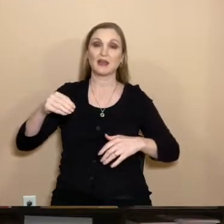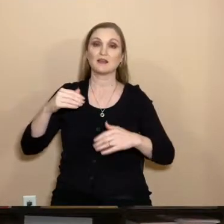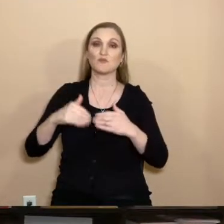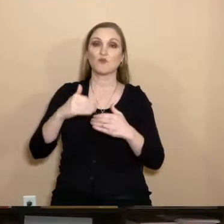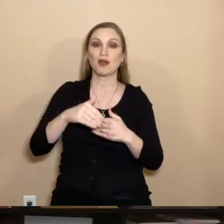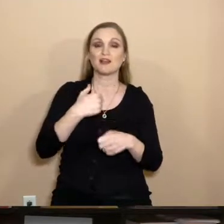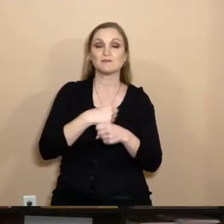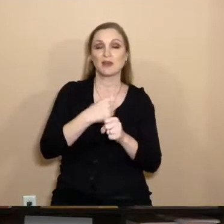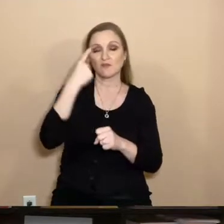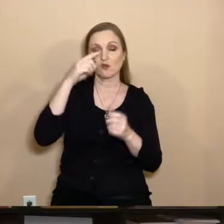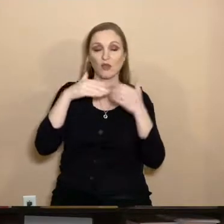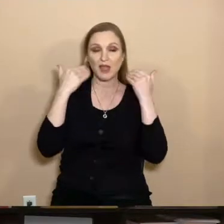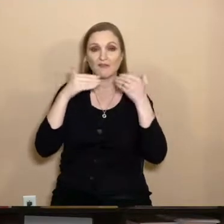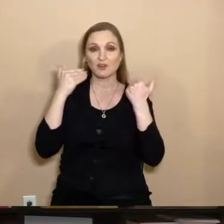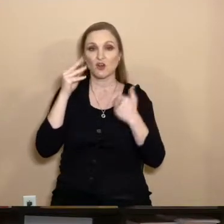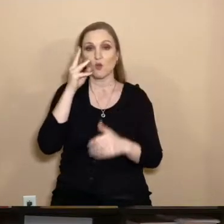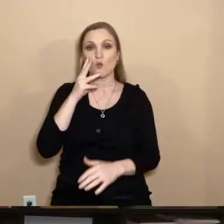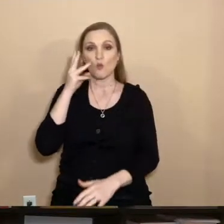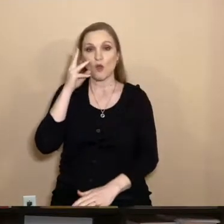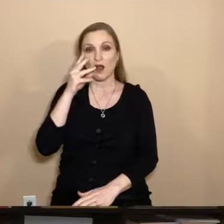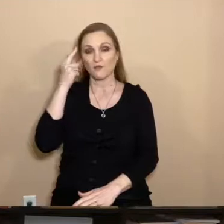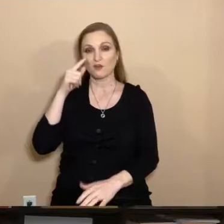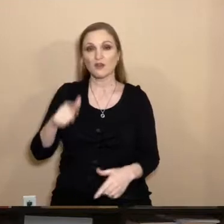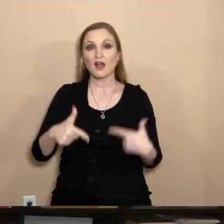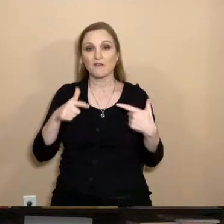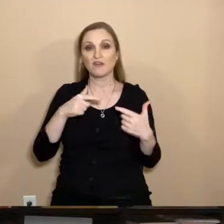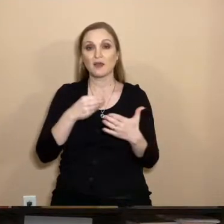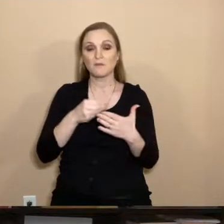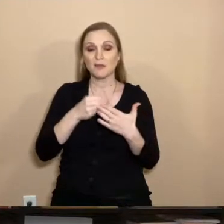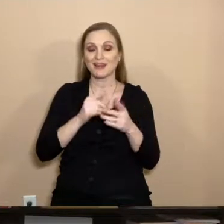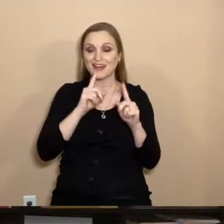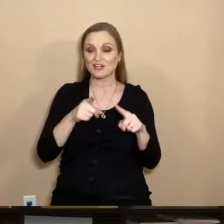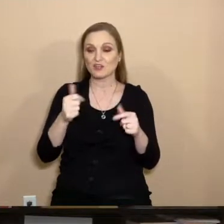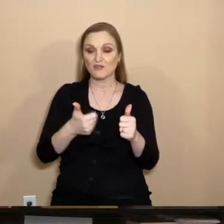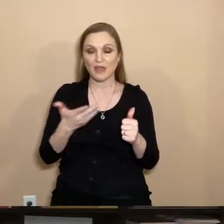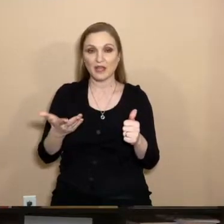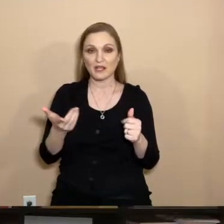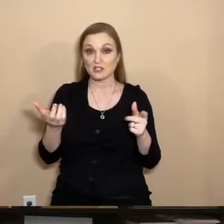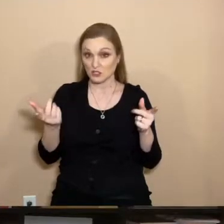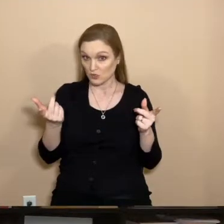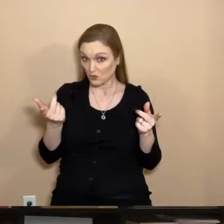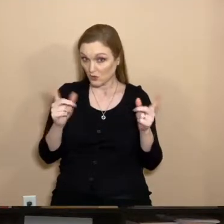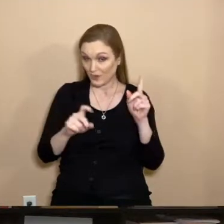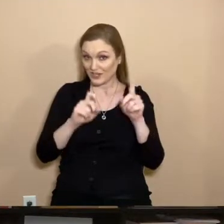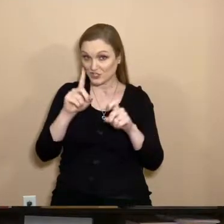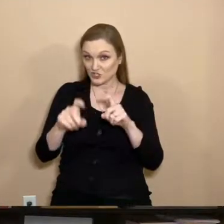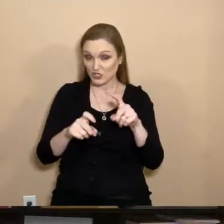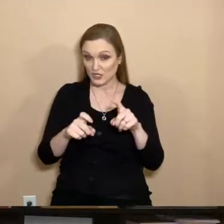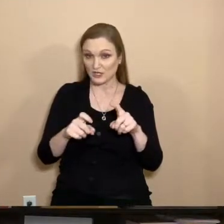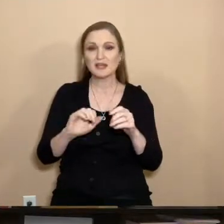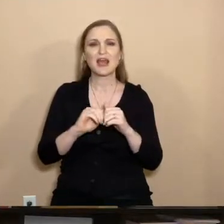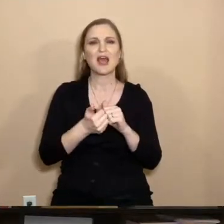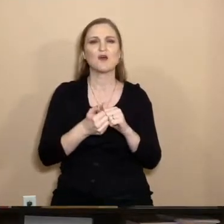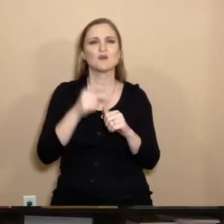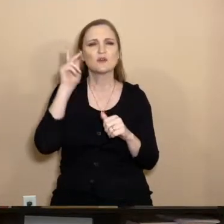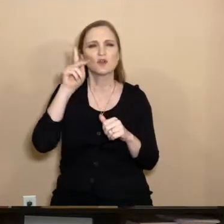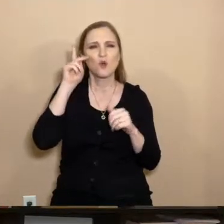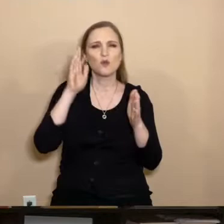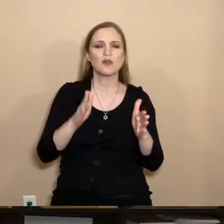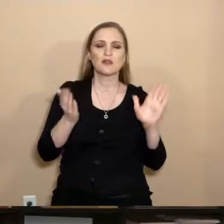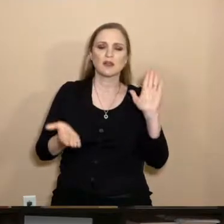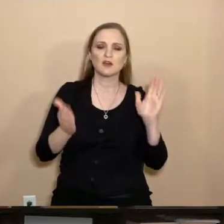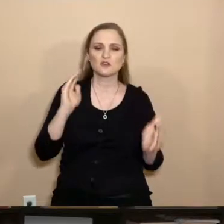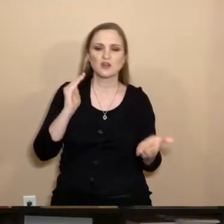laughter, and wine gladdens life, and money answers everything. And the question here is, how does the Qoheleth